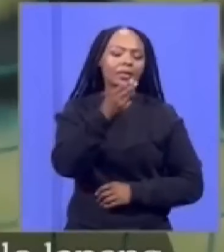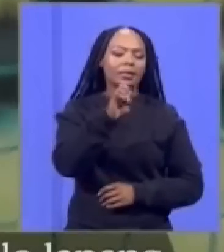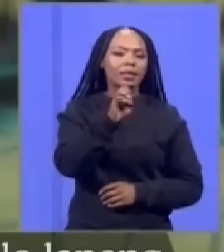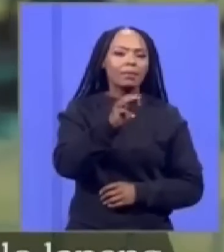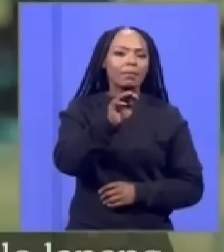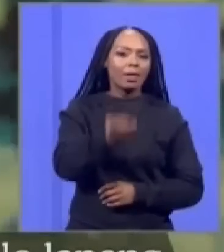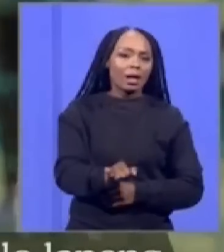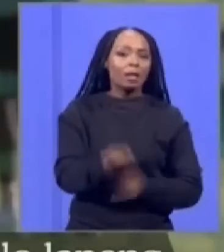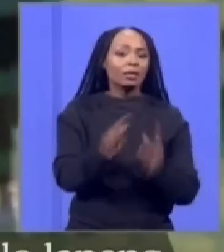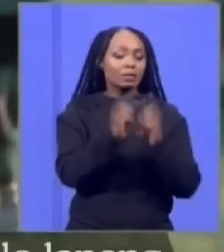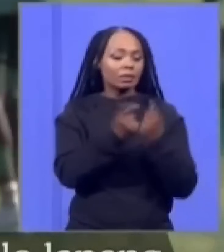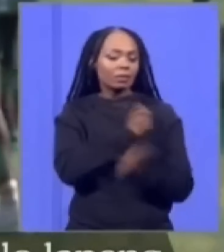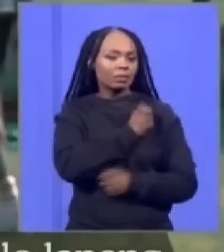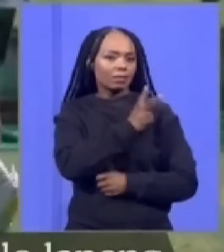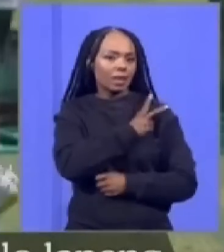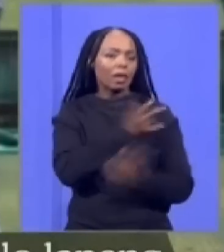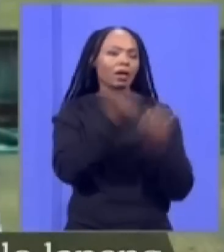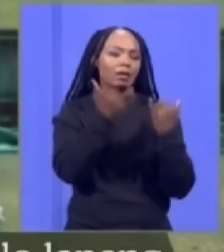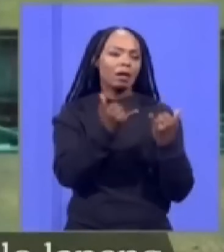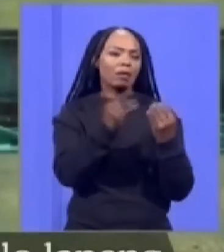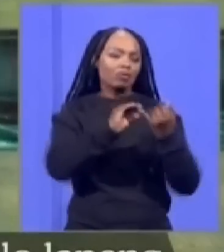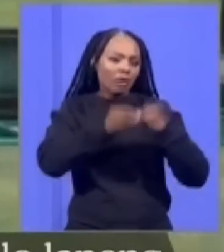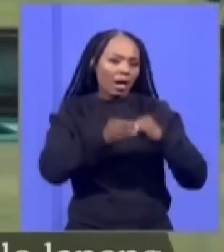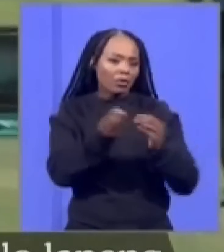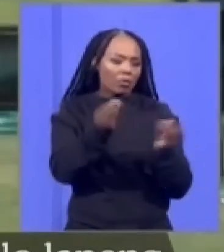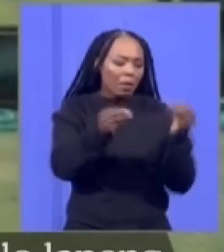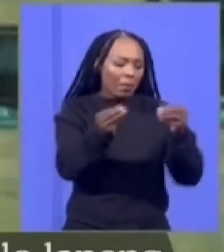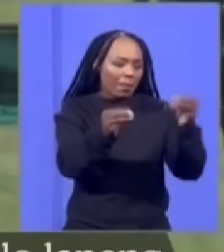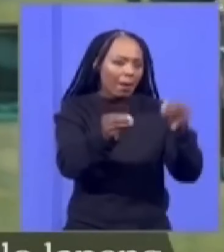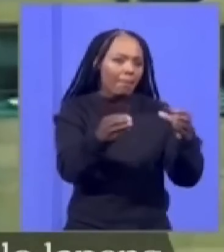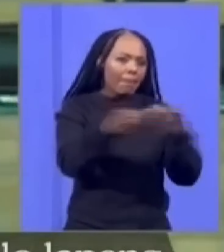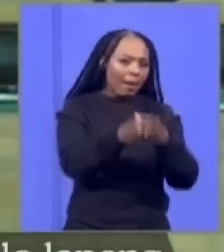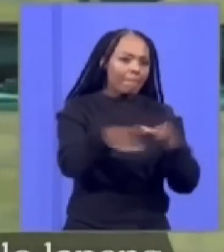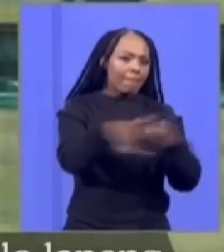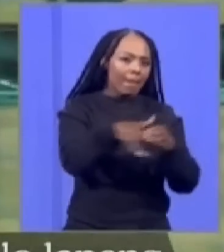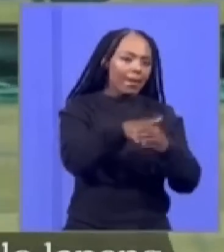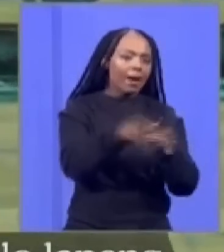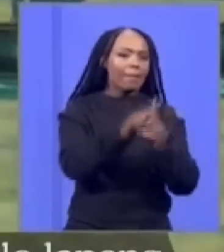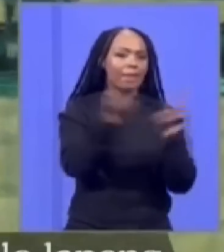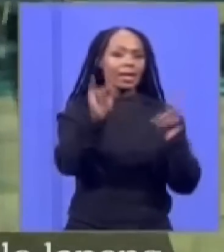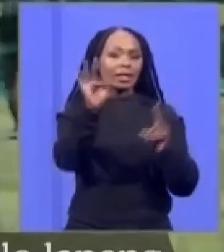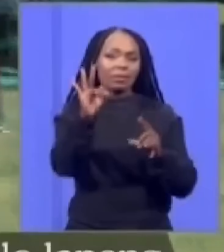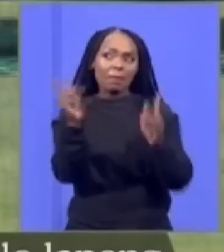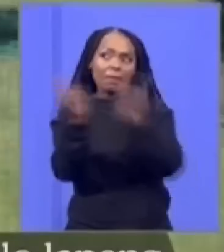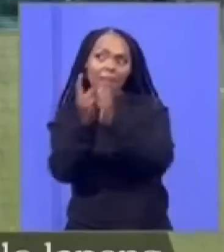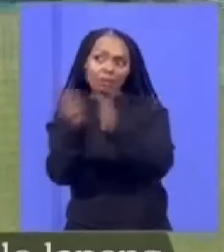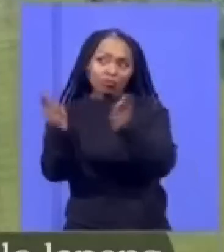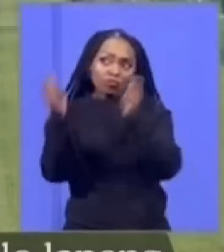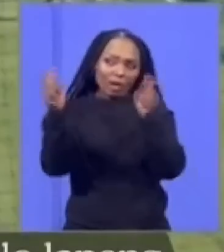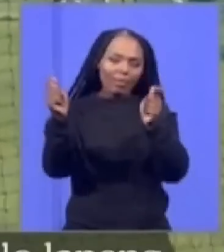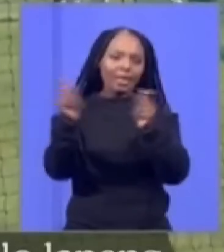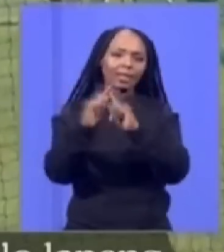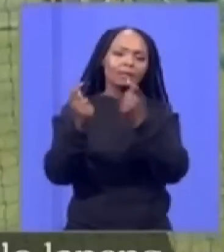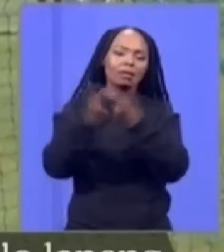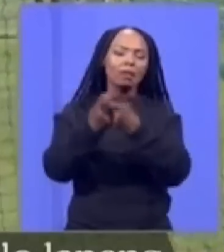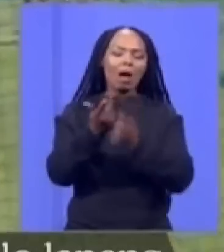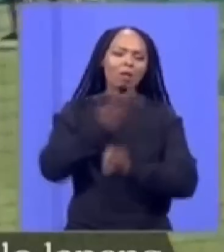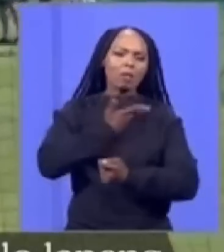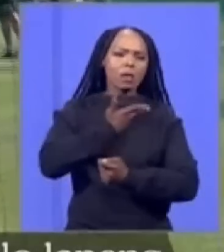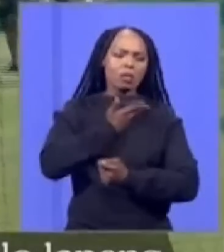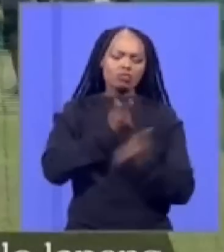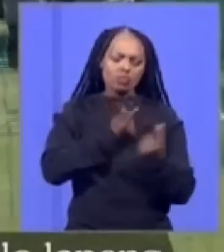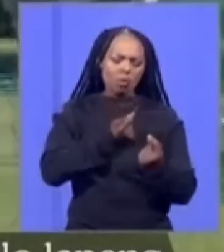sa di-Proteas se santse se kopangwa empa ha o le jwalo se a itwanela kgahlano le dinaha tse matla dipapading tsa diteko. Looking at the